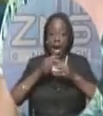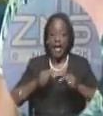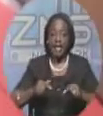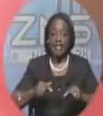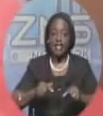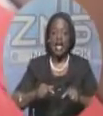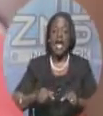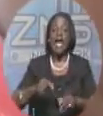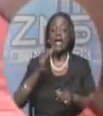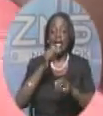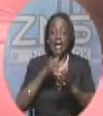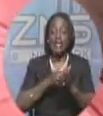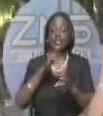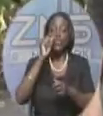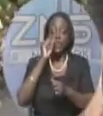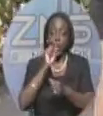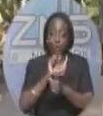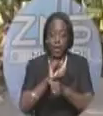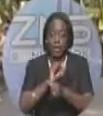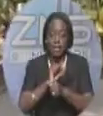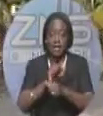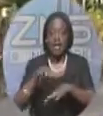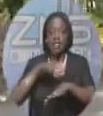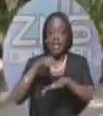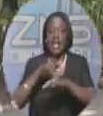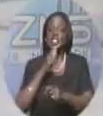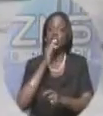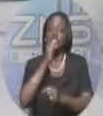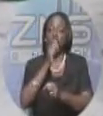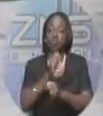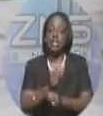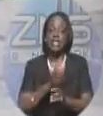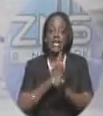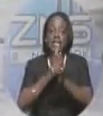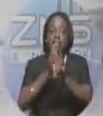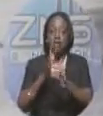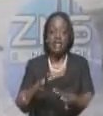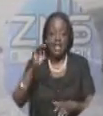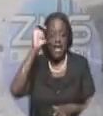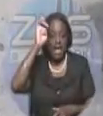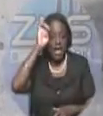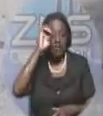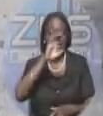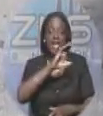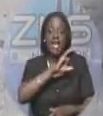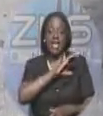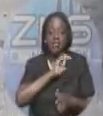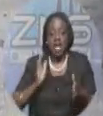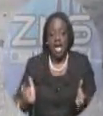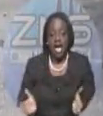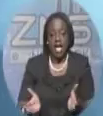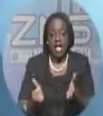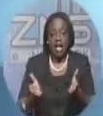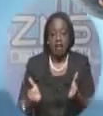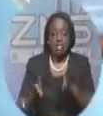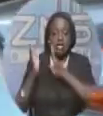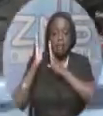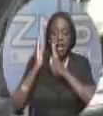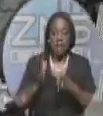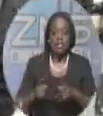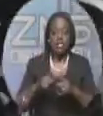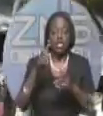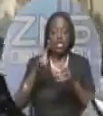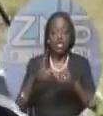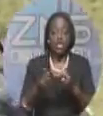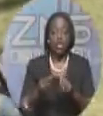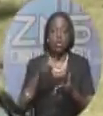it works. National Trust Executive Director Eric Carey encouraged Bahamians to do their part to protect the environment, while Easy